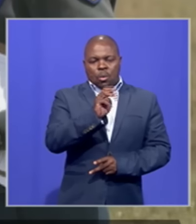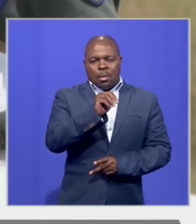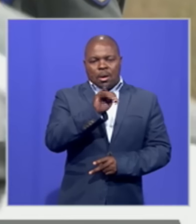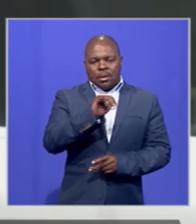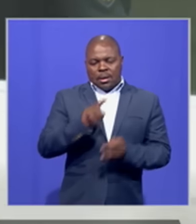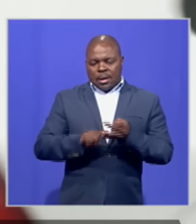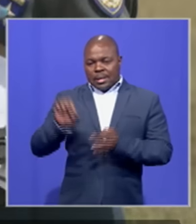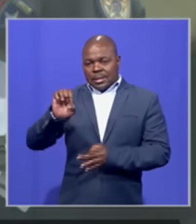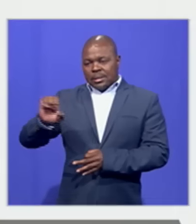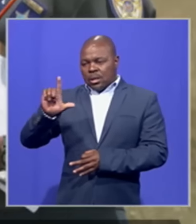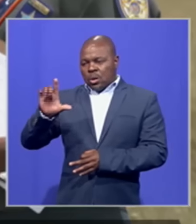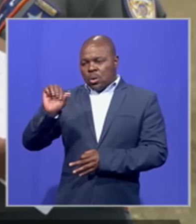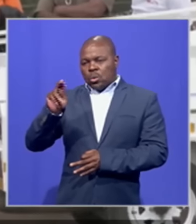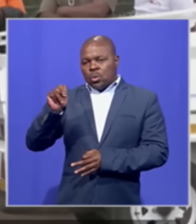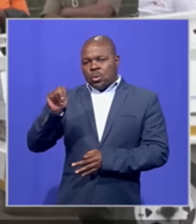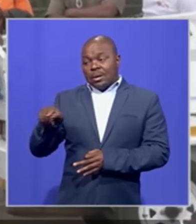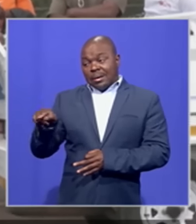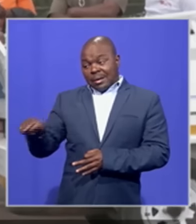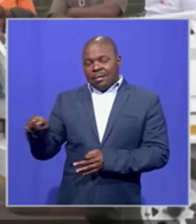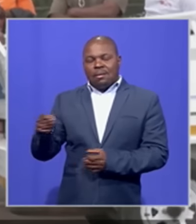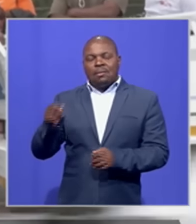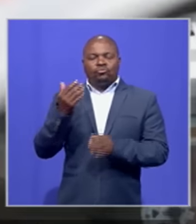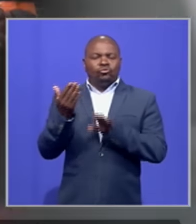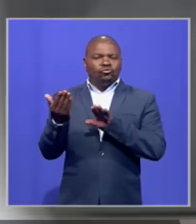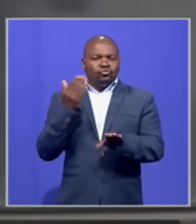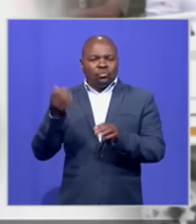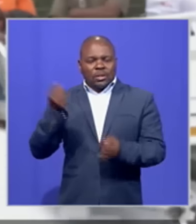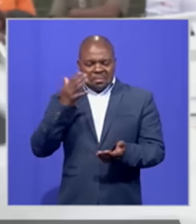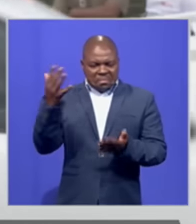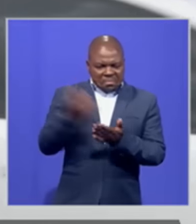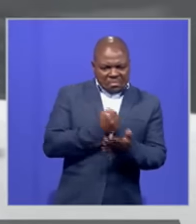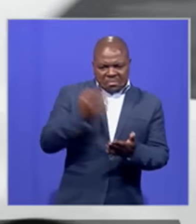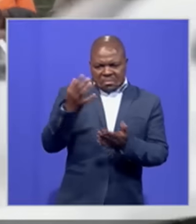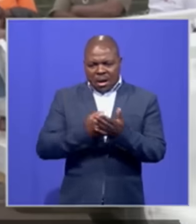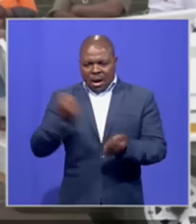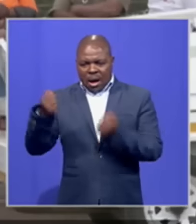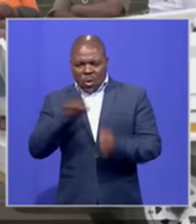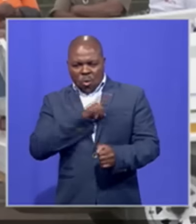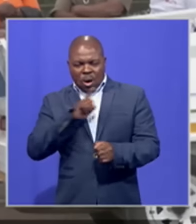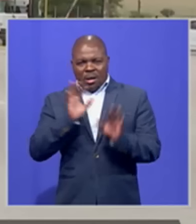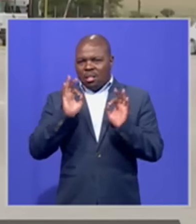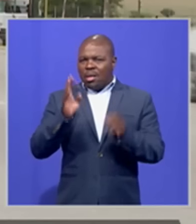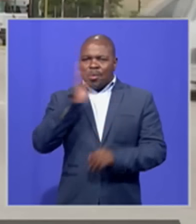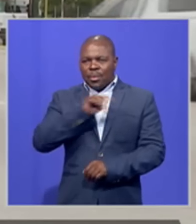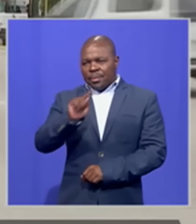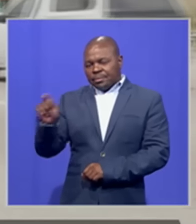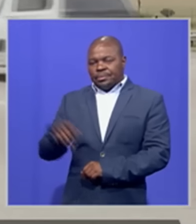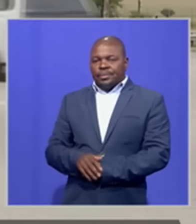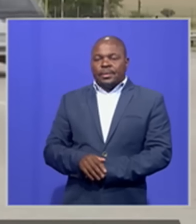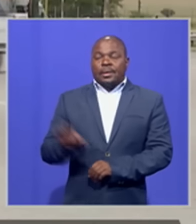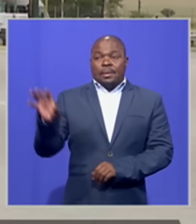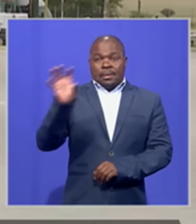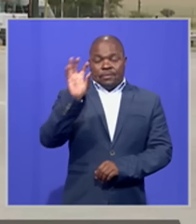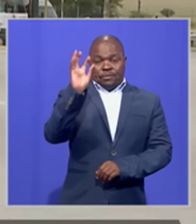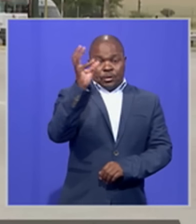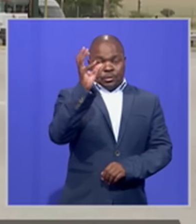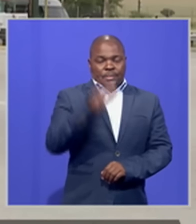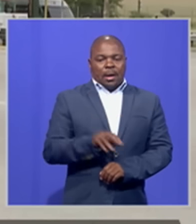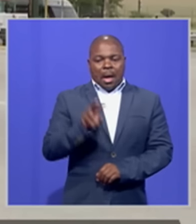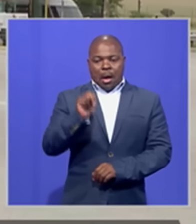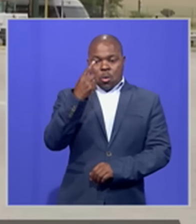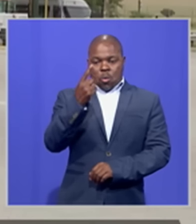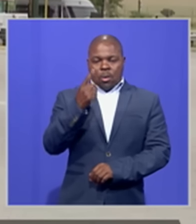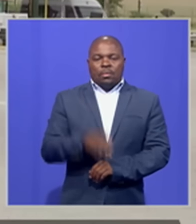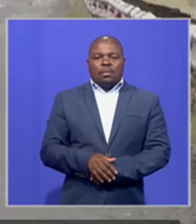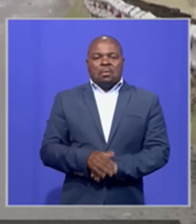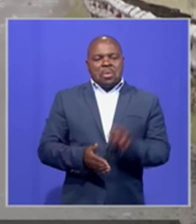ba sephethephethe ba seng ba hapile makoloi a mmalwa a sa lokelang ho ba mmileng. Free State teng N1 e